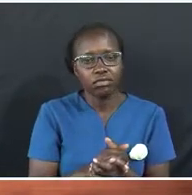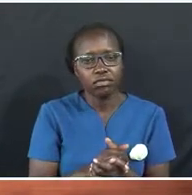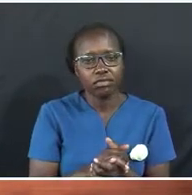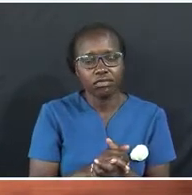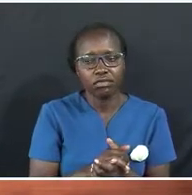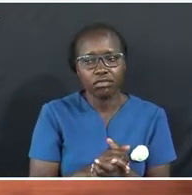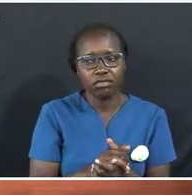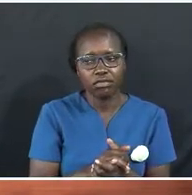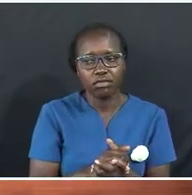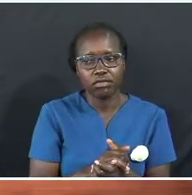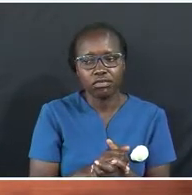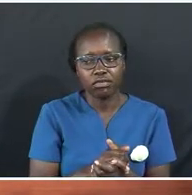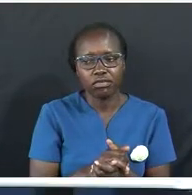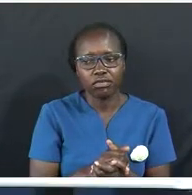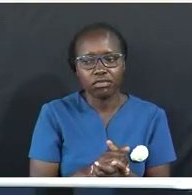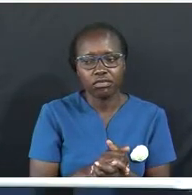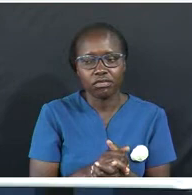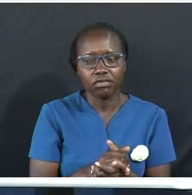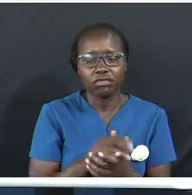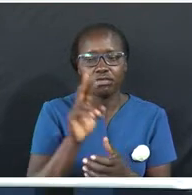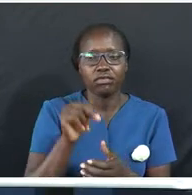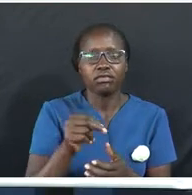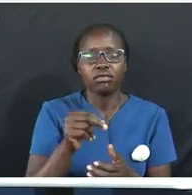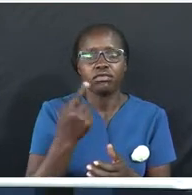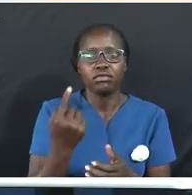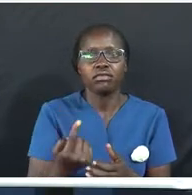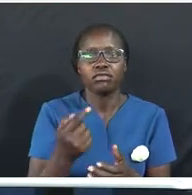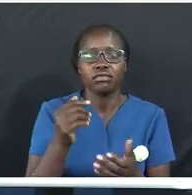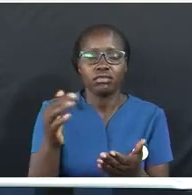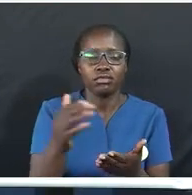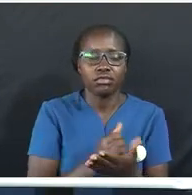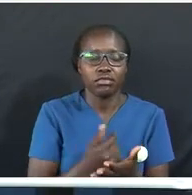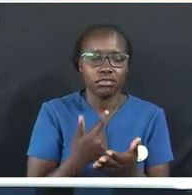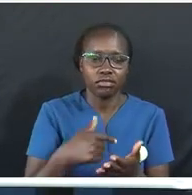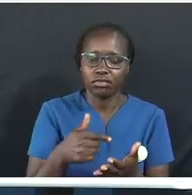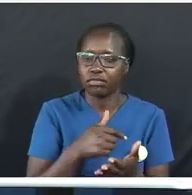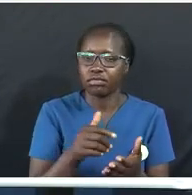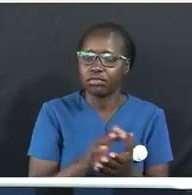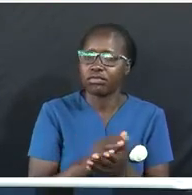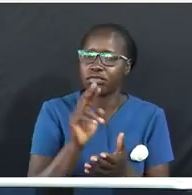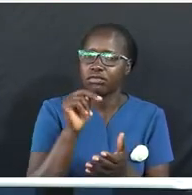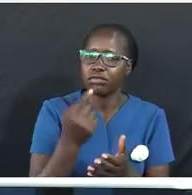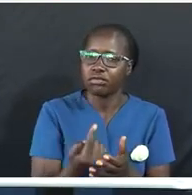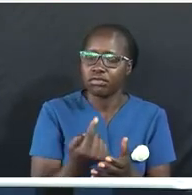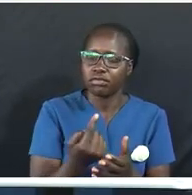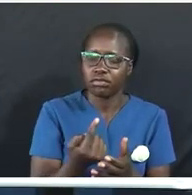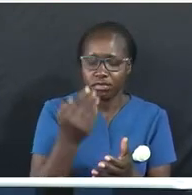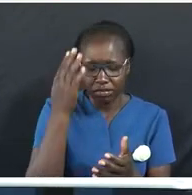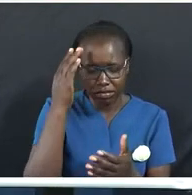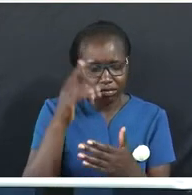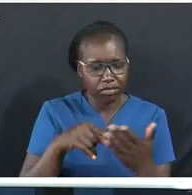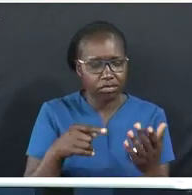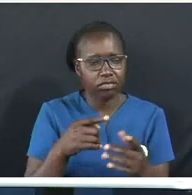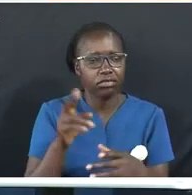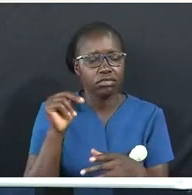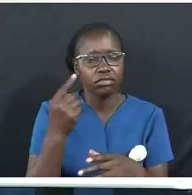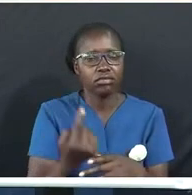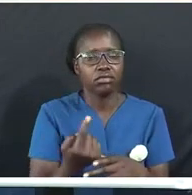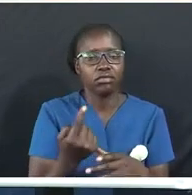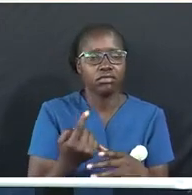us. Not that we don't want to work. Not that we are lazy. But nobody has hired